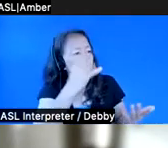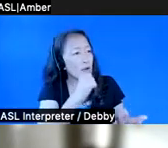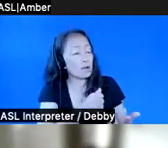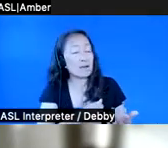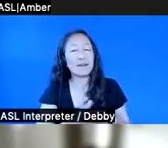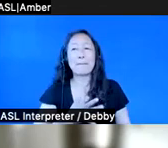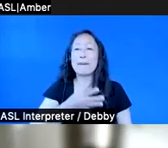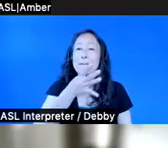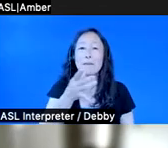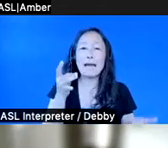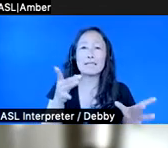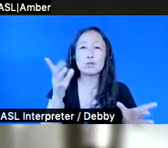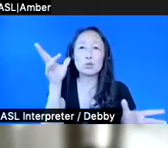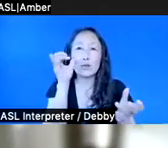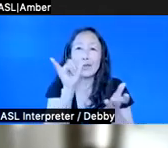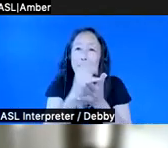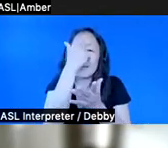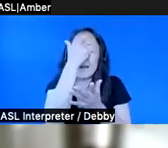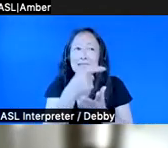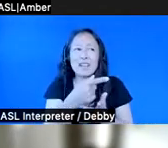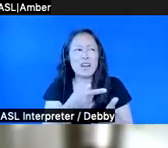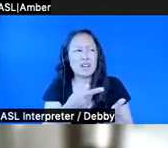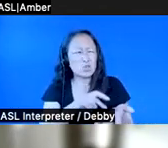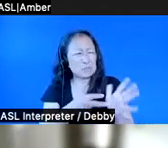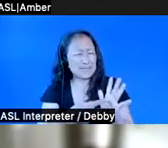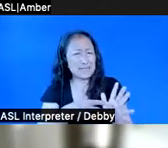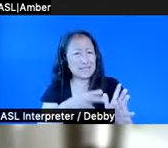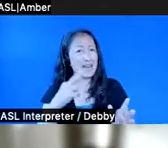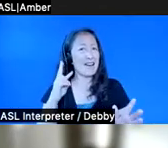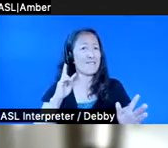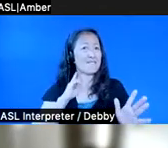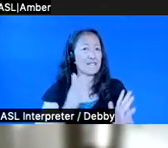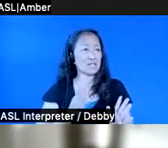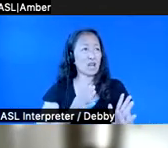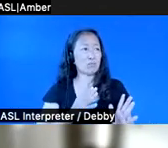implies that the victim should have said something to make it better or to make it stop.